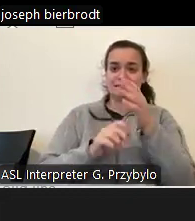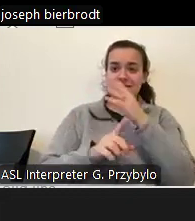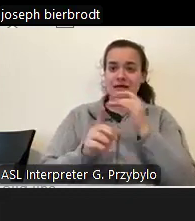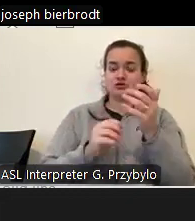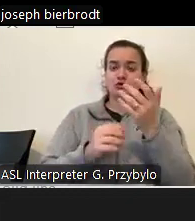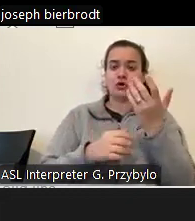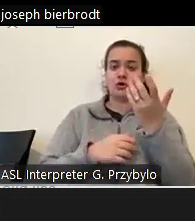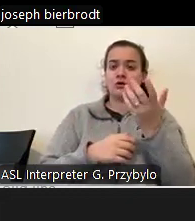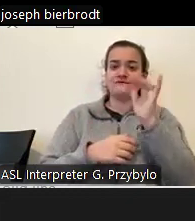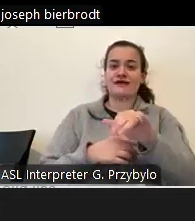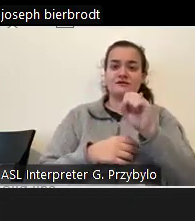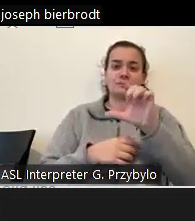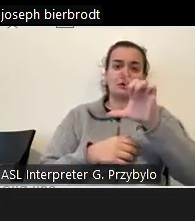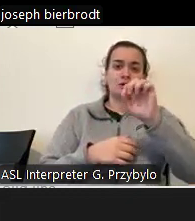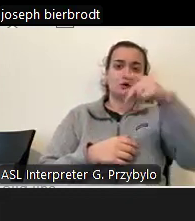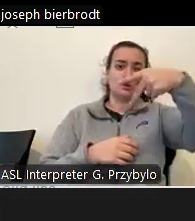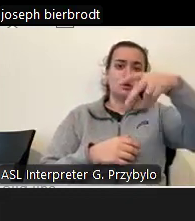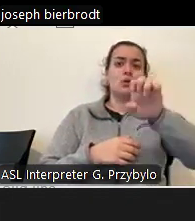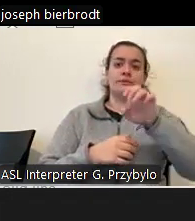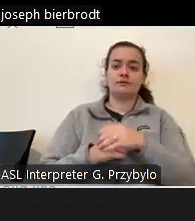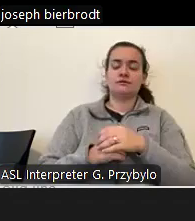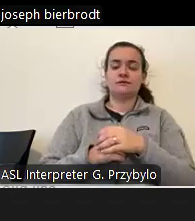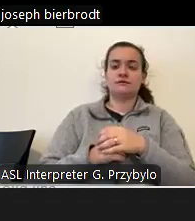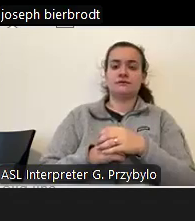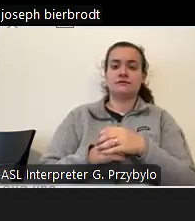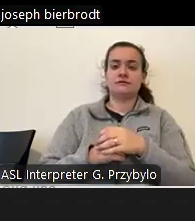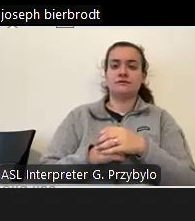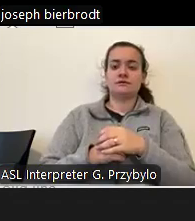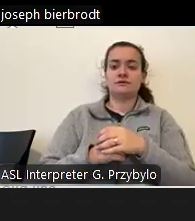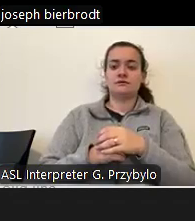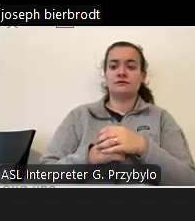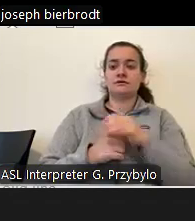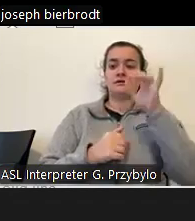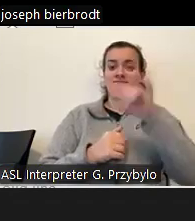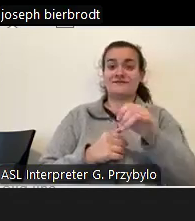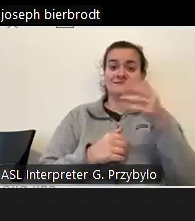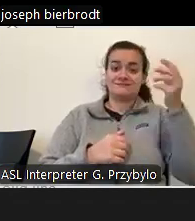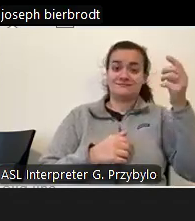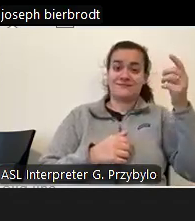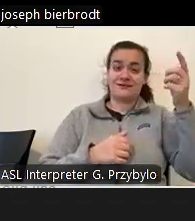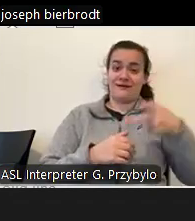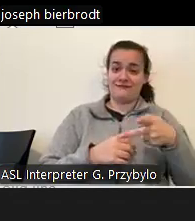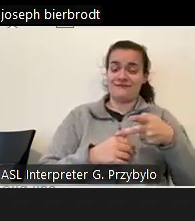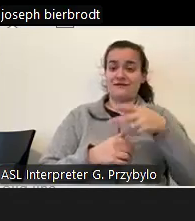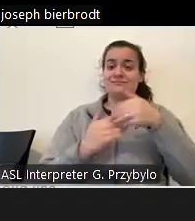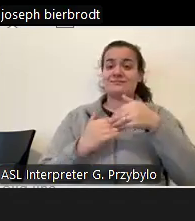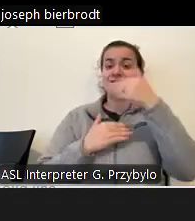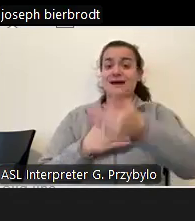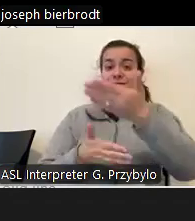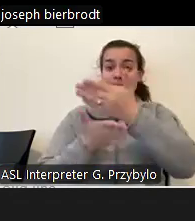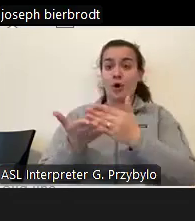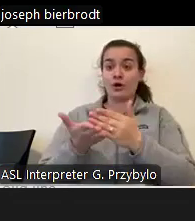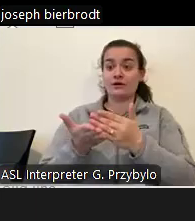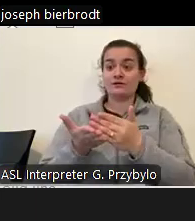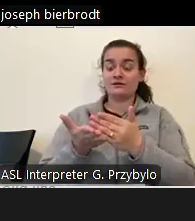slope. Now, that's half of it. The next step, and this is part of what we were doing